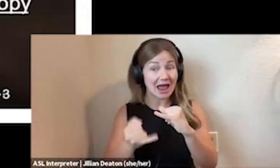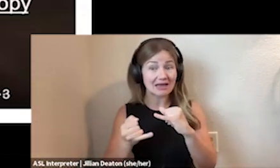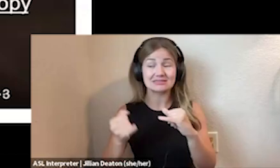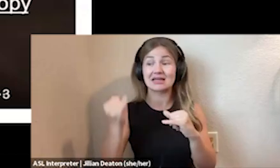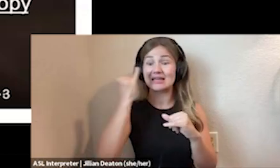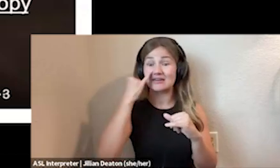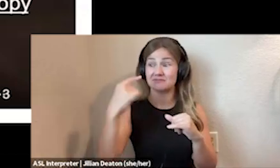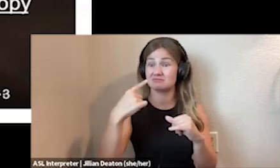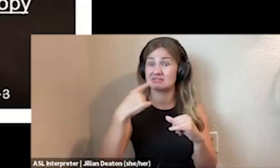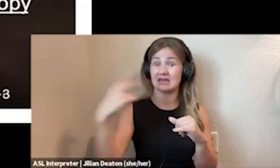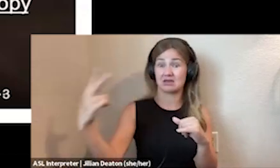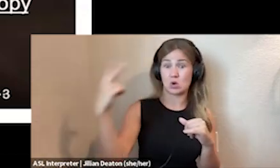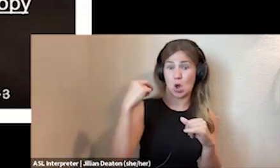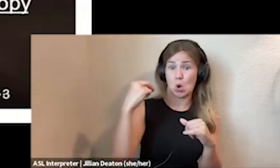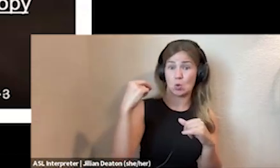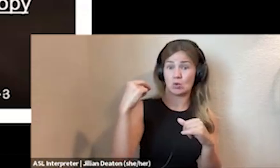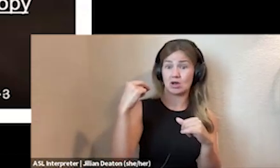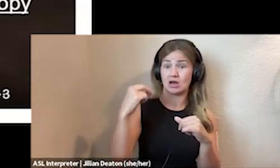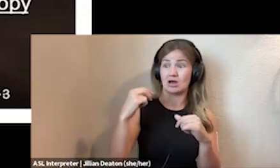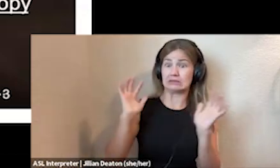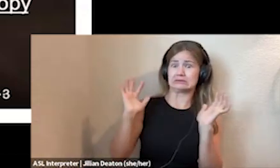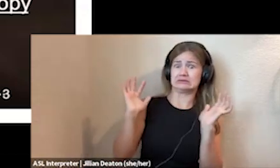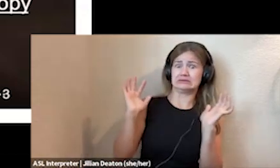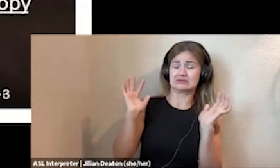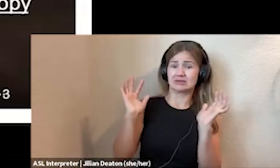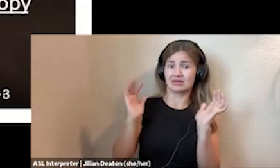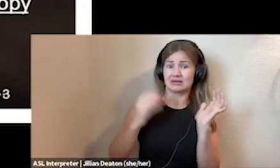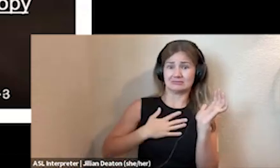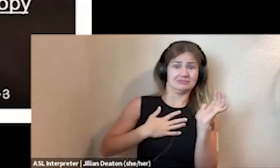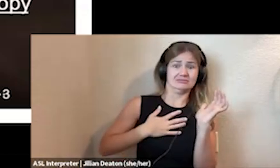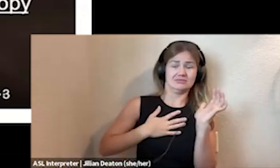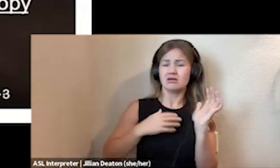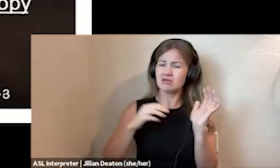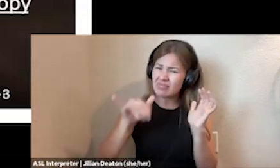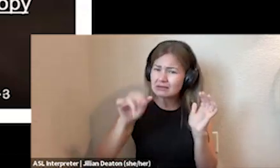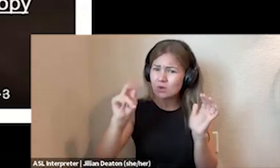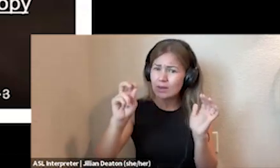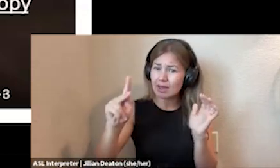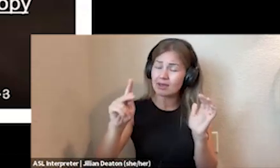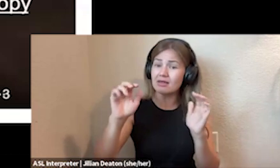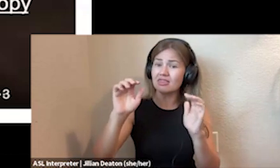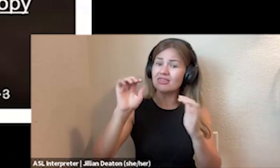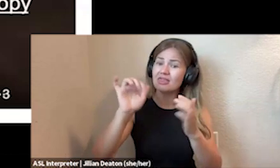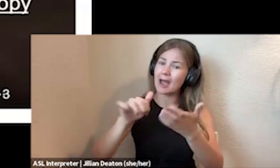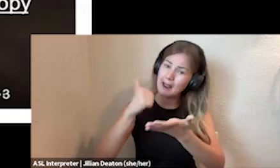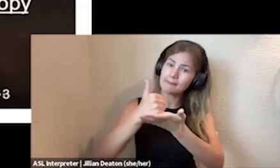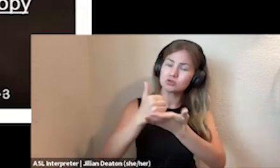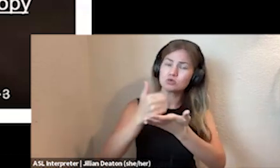daunted by. It is actually just more information that allows you to build greater alignment down the line.